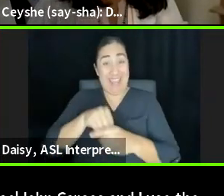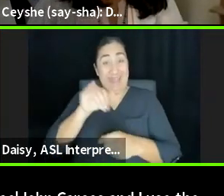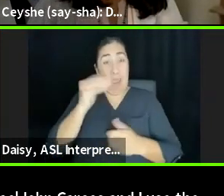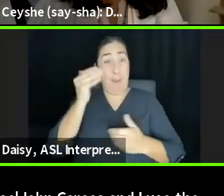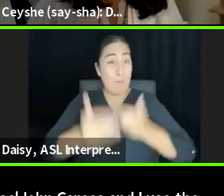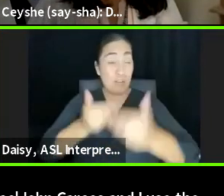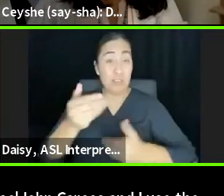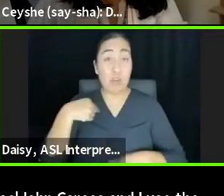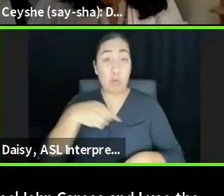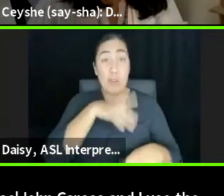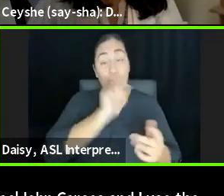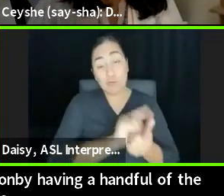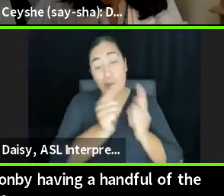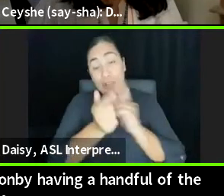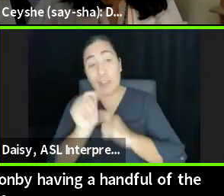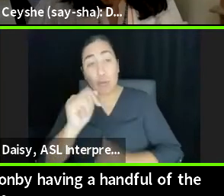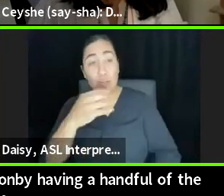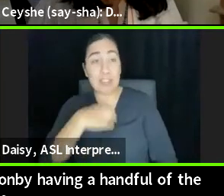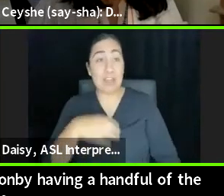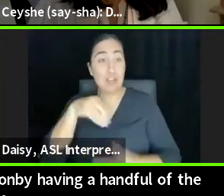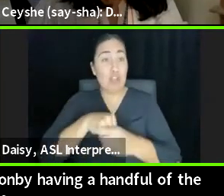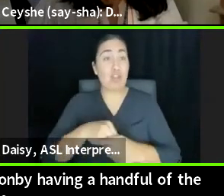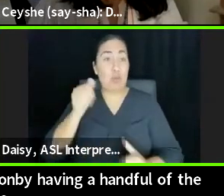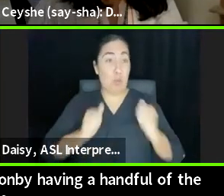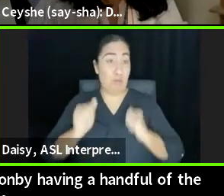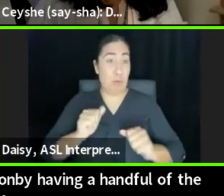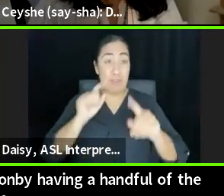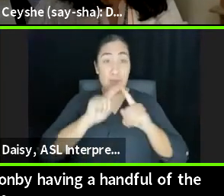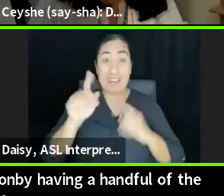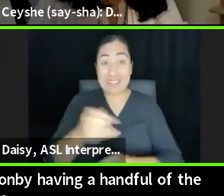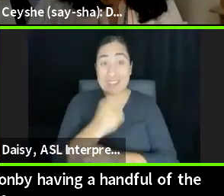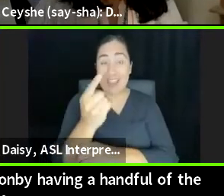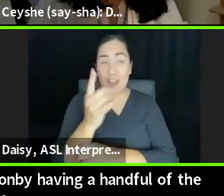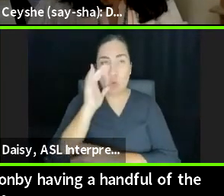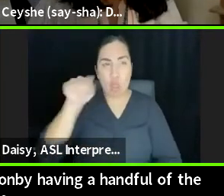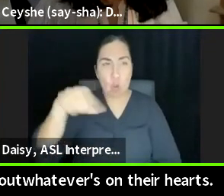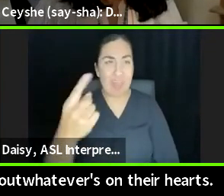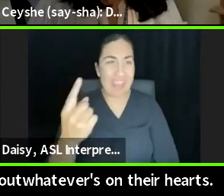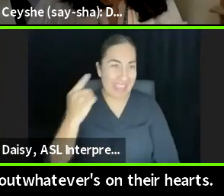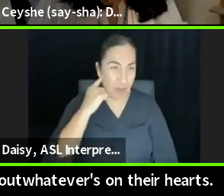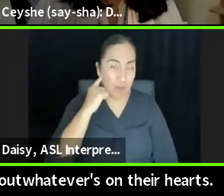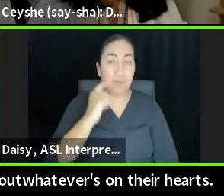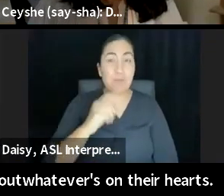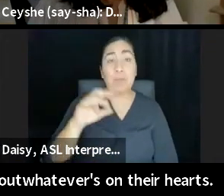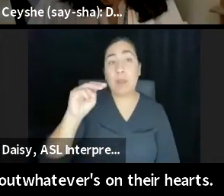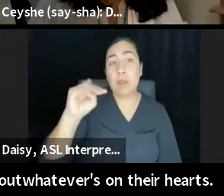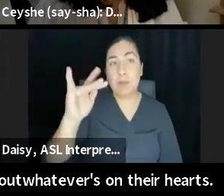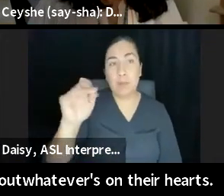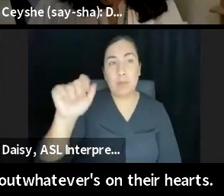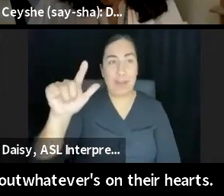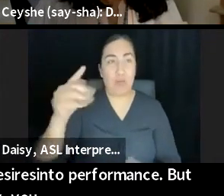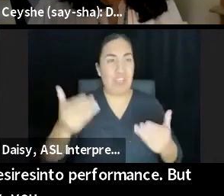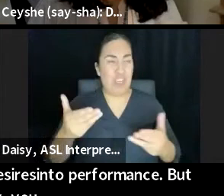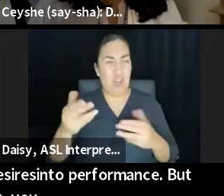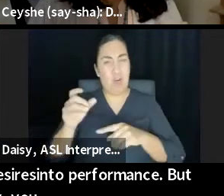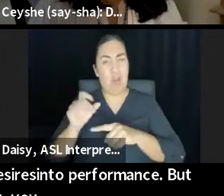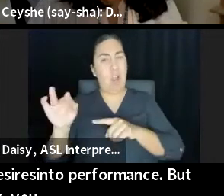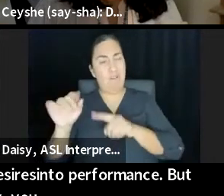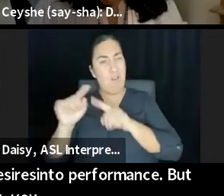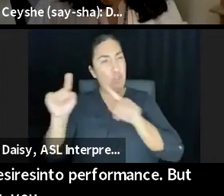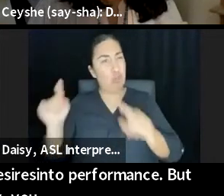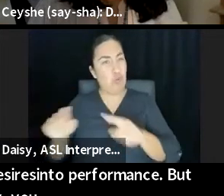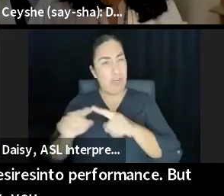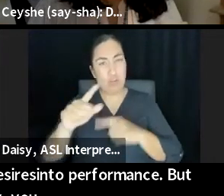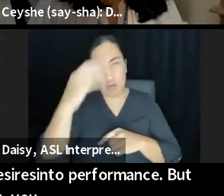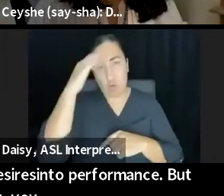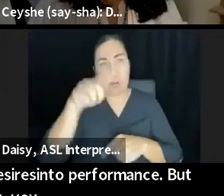these desires into performance. But today, you're just going to hear them. Michael is here off screen, just so you know, and he is doing